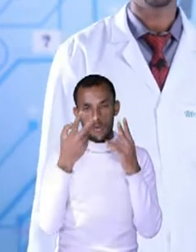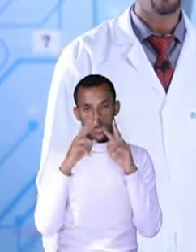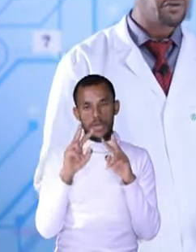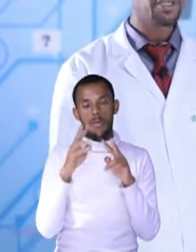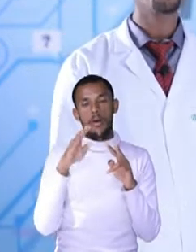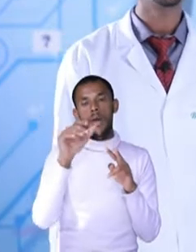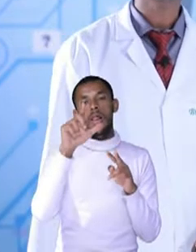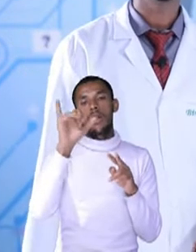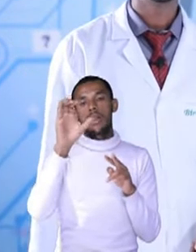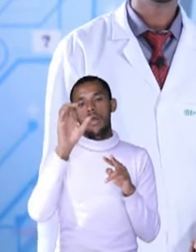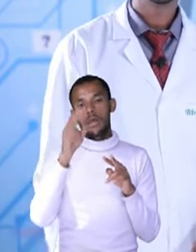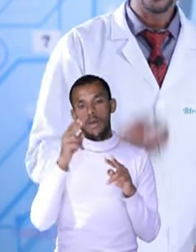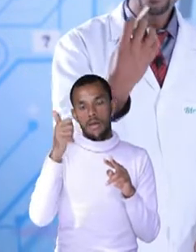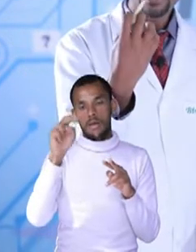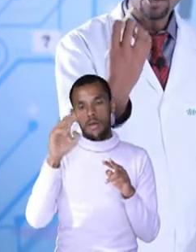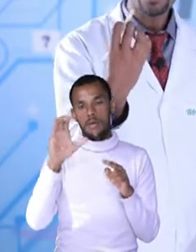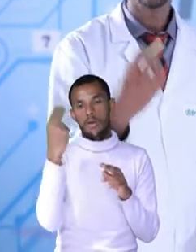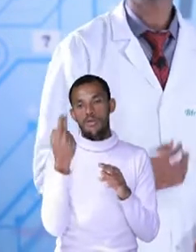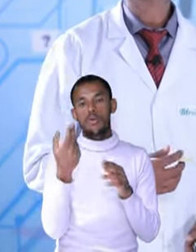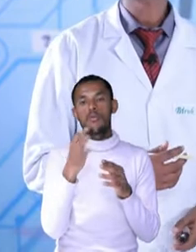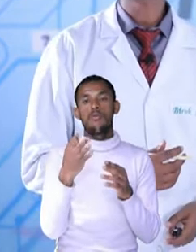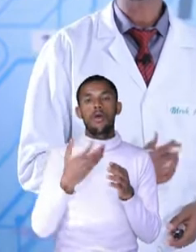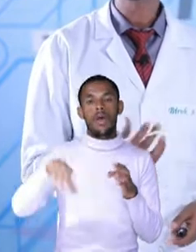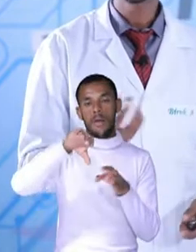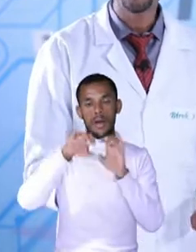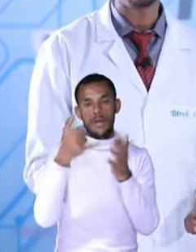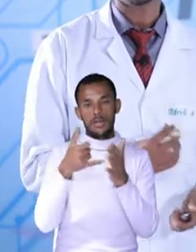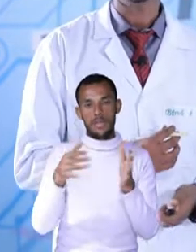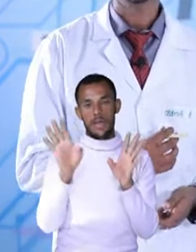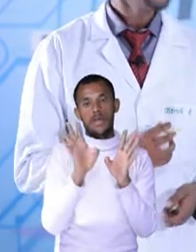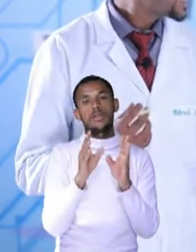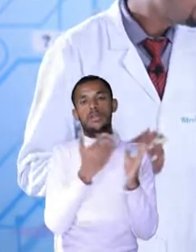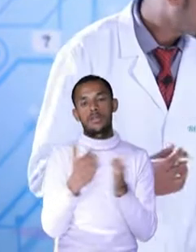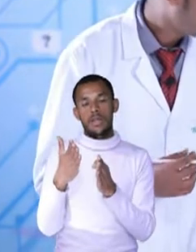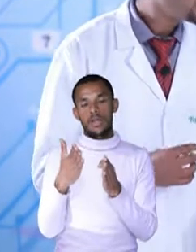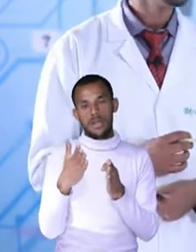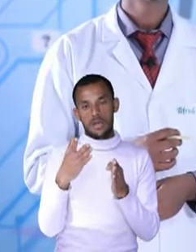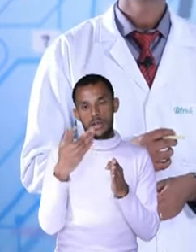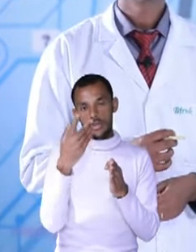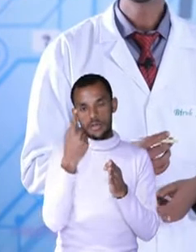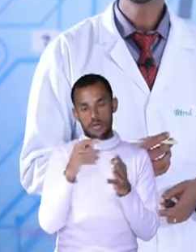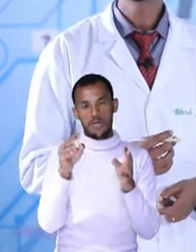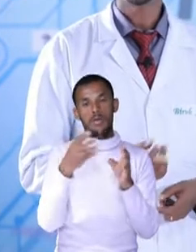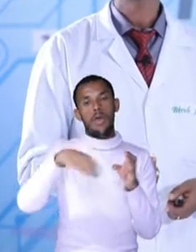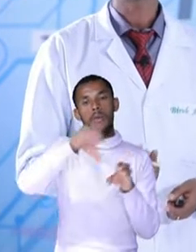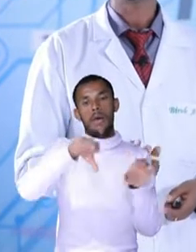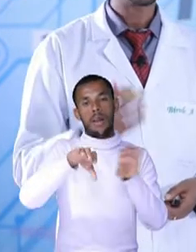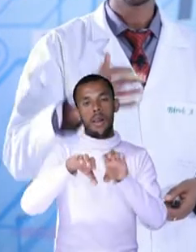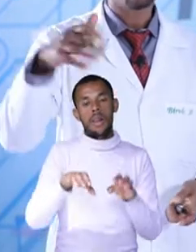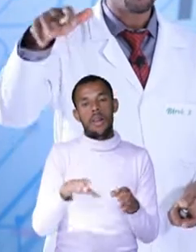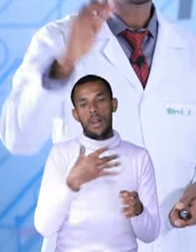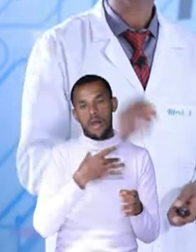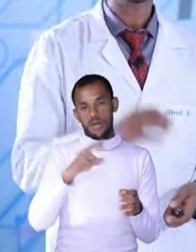by leaching, by using of chemical. The element gold extracted by using of chemical. The element aluminium by using of